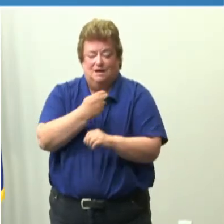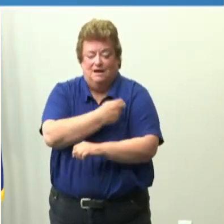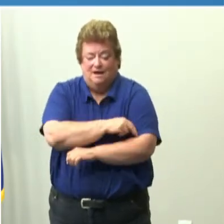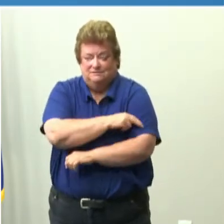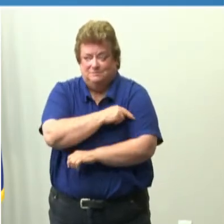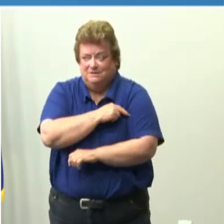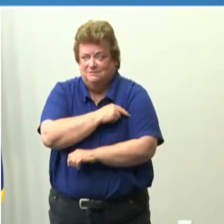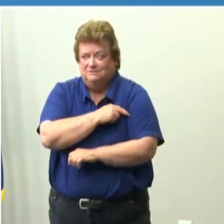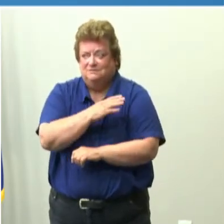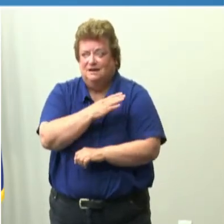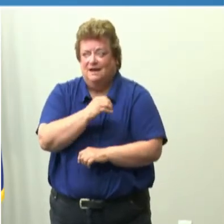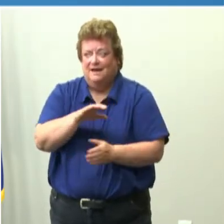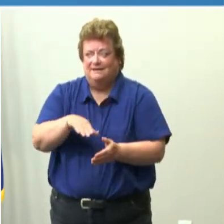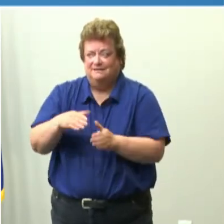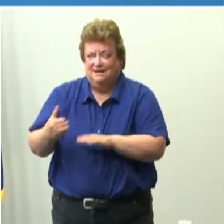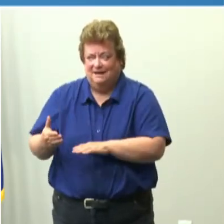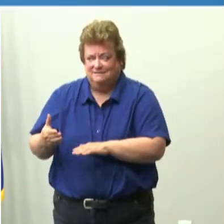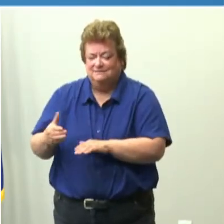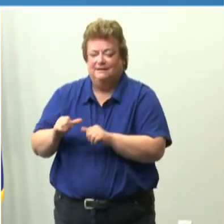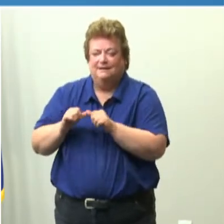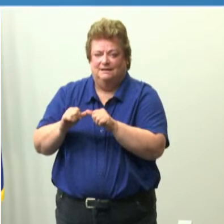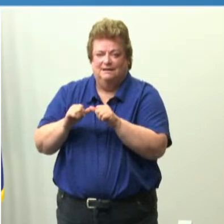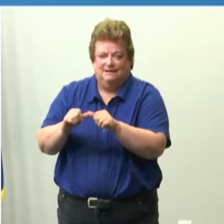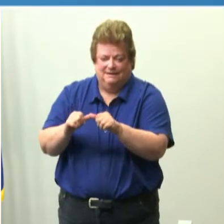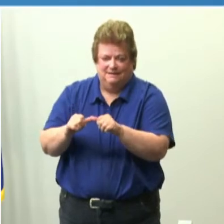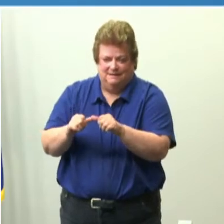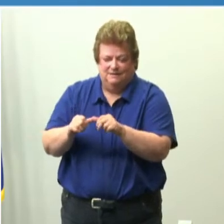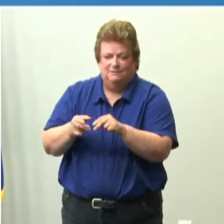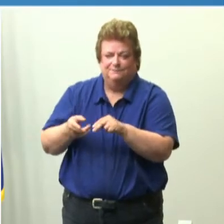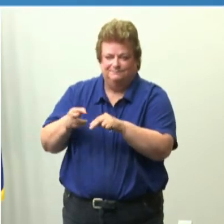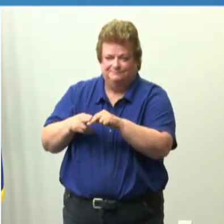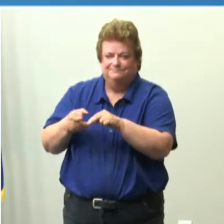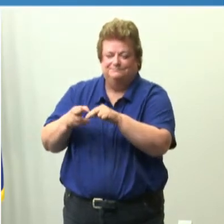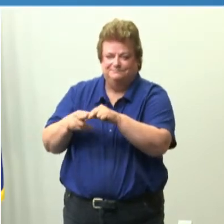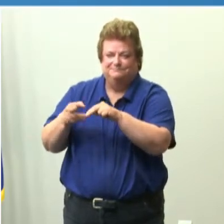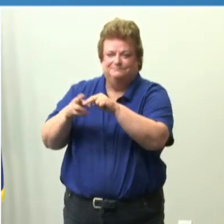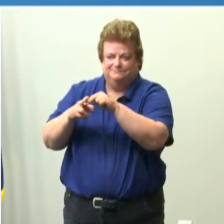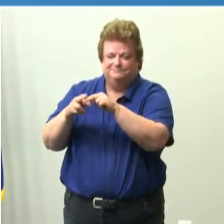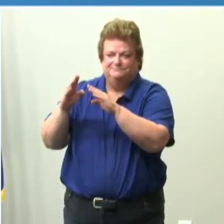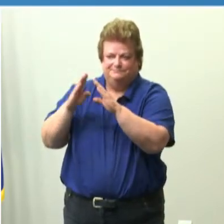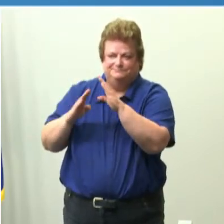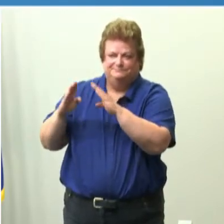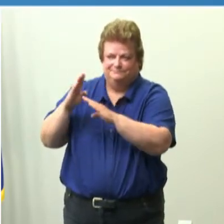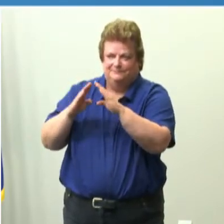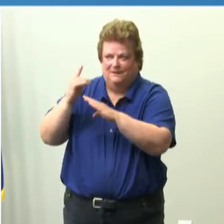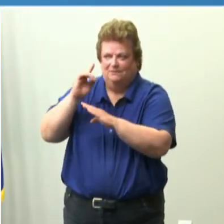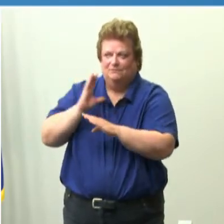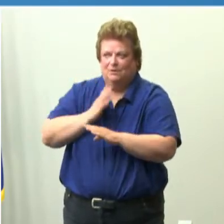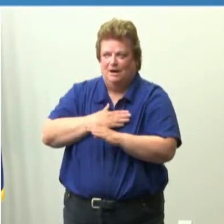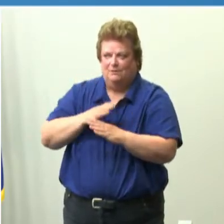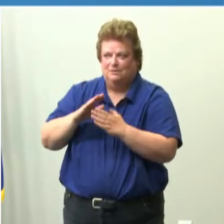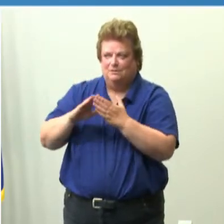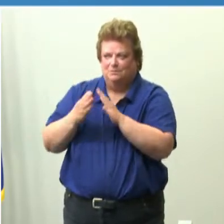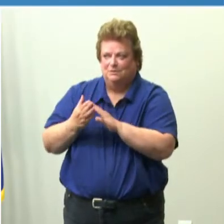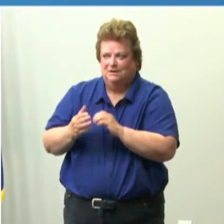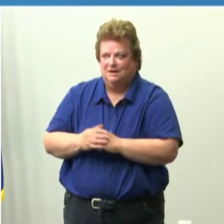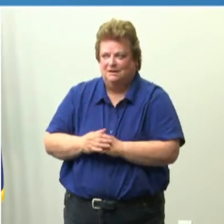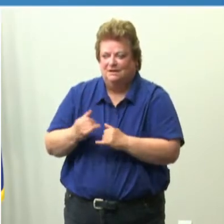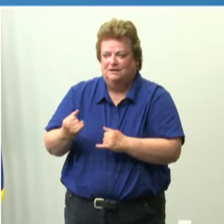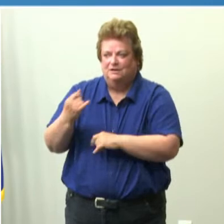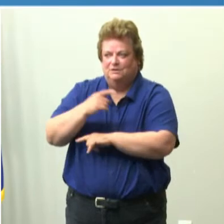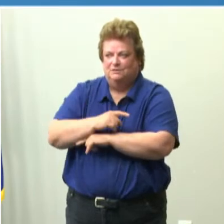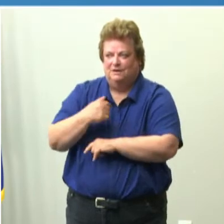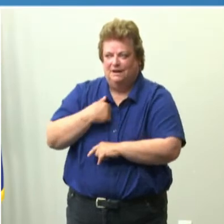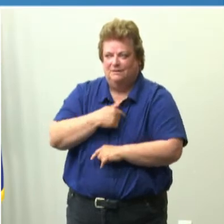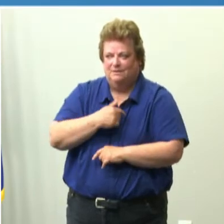hospitalizations, and deaths continue to be on a troubling trajectory in our community. Today, we are